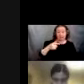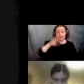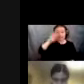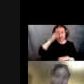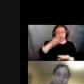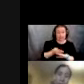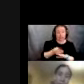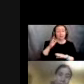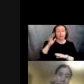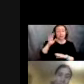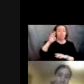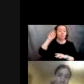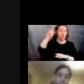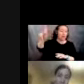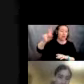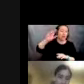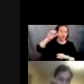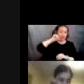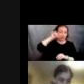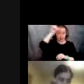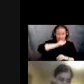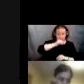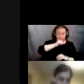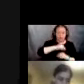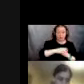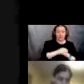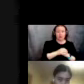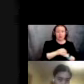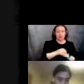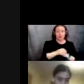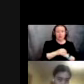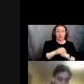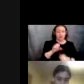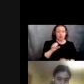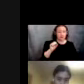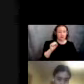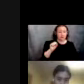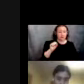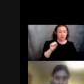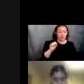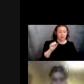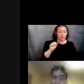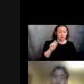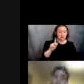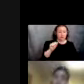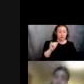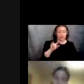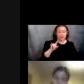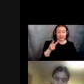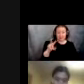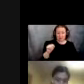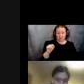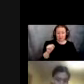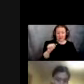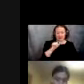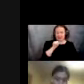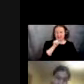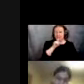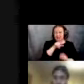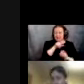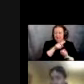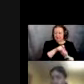Alaska, and the Sakaizawas, I'm not quite sure when they left